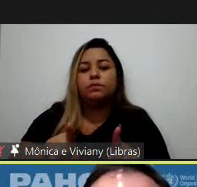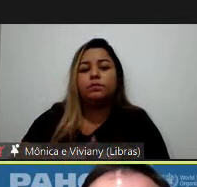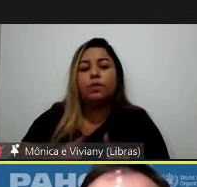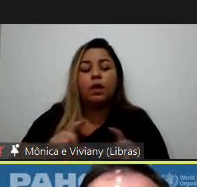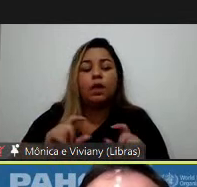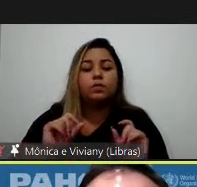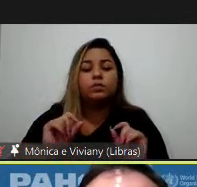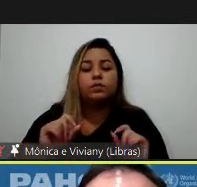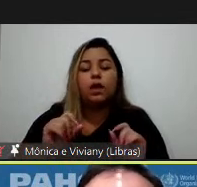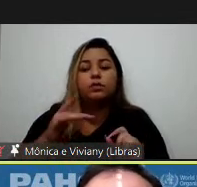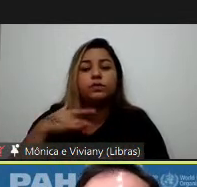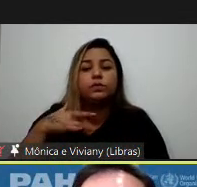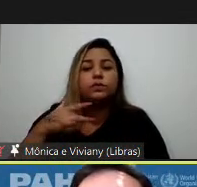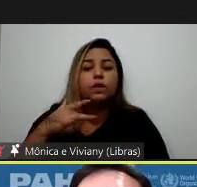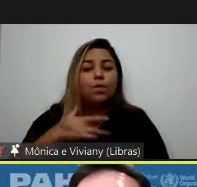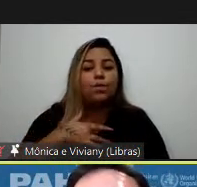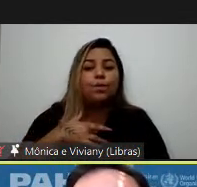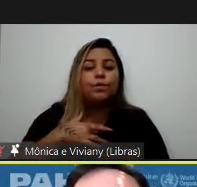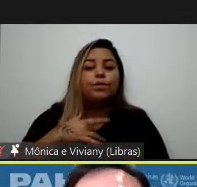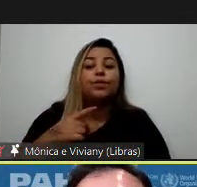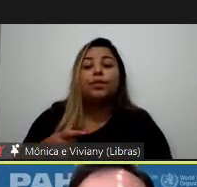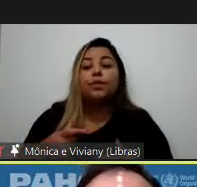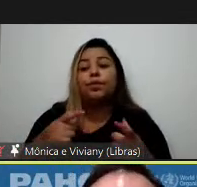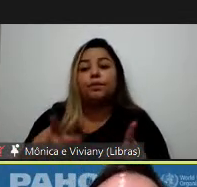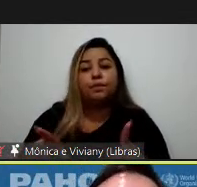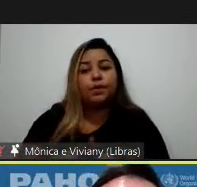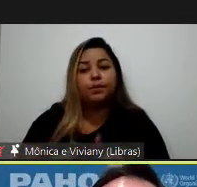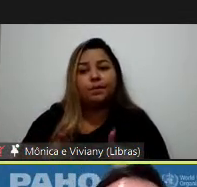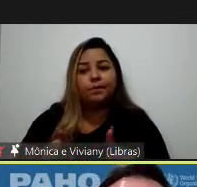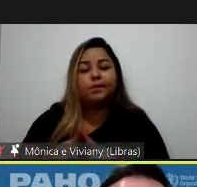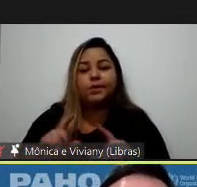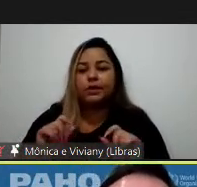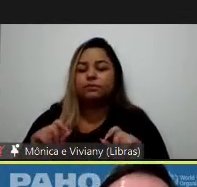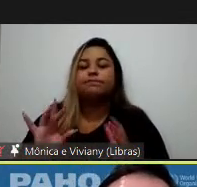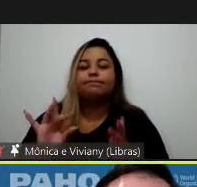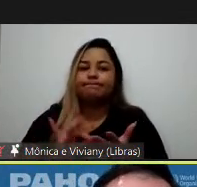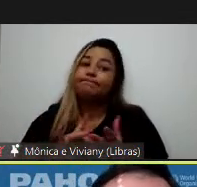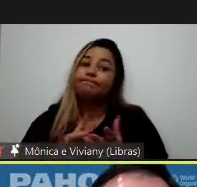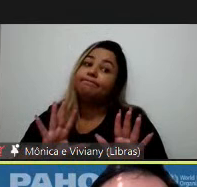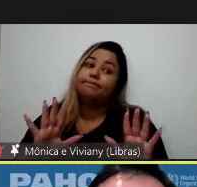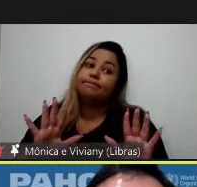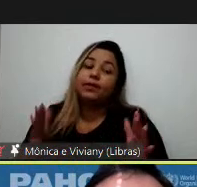the objectivity of meeting the priorities of local priorities or defined by the authorities,